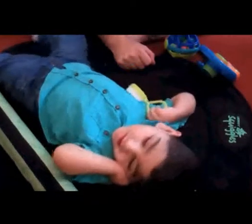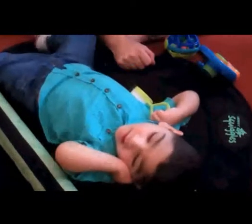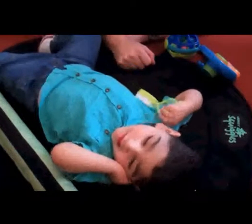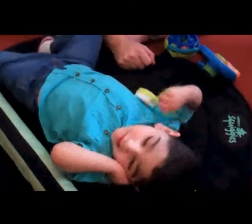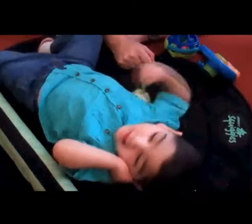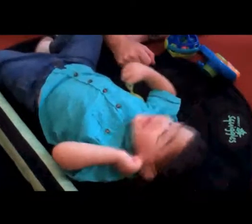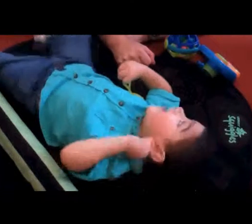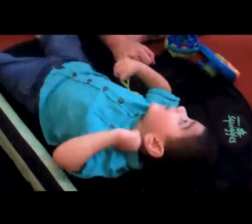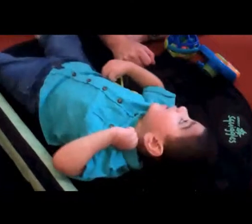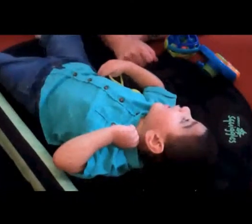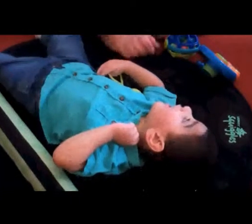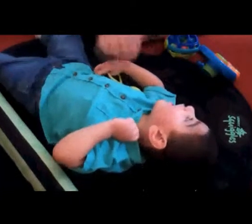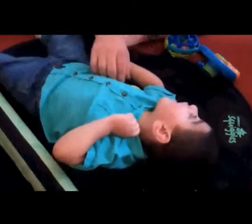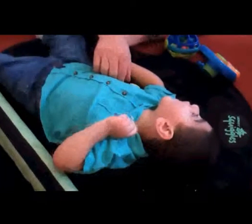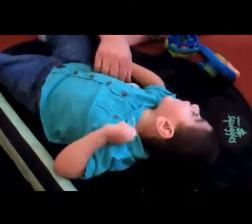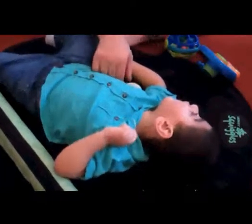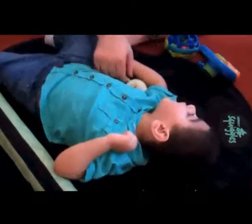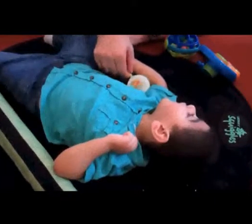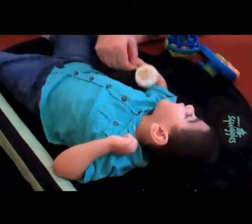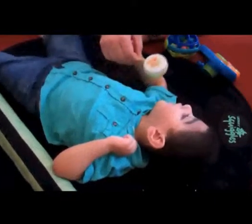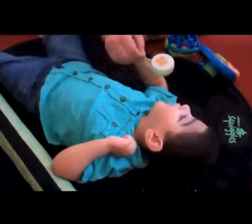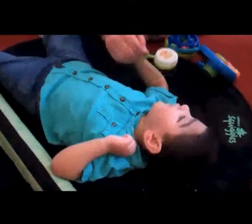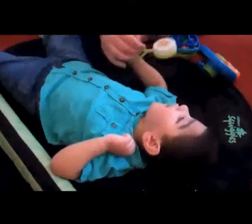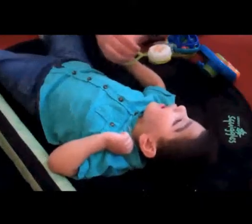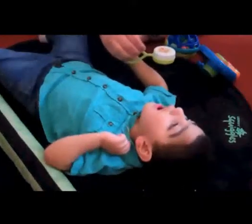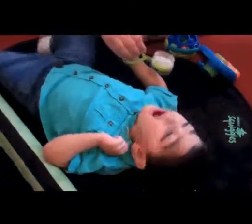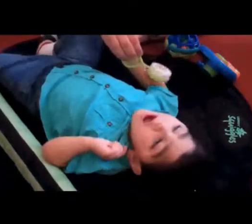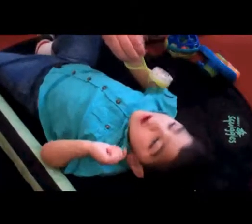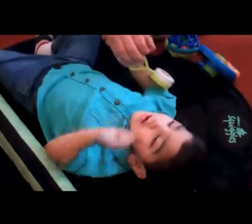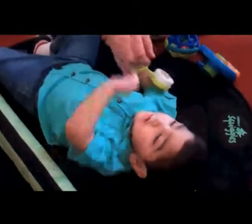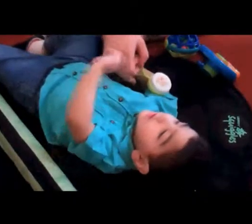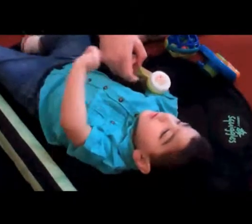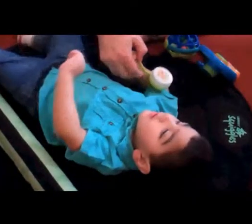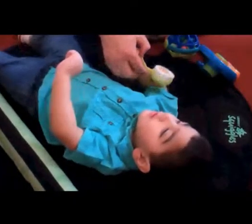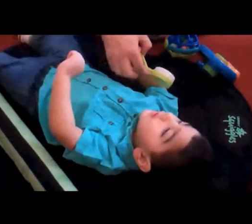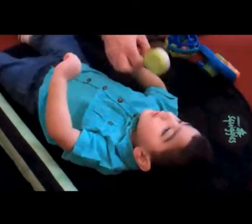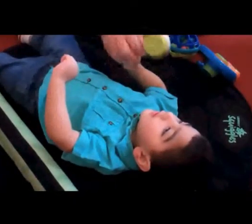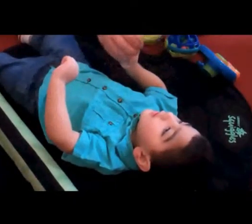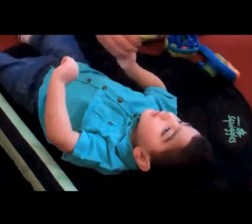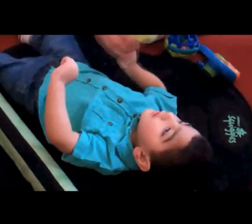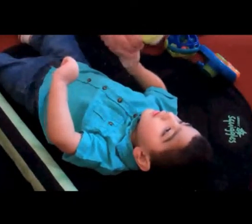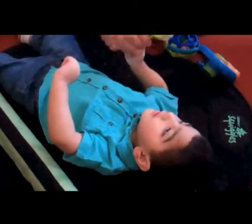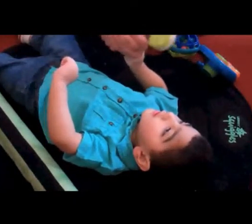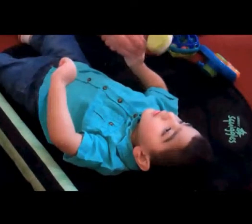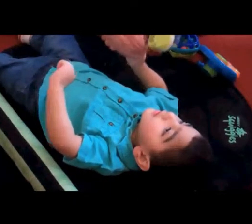Wow, wow. Good boy, can I shake?